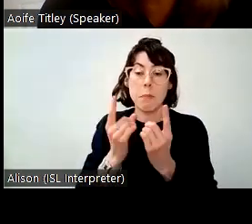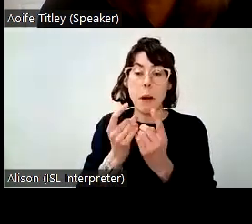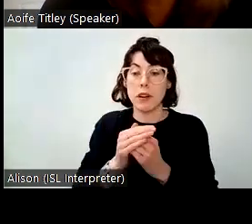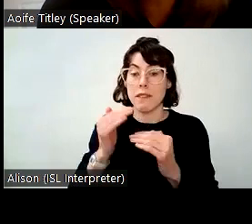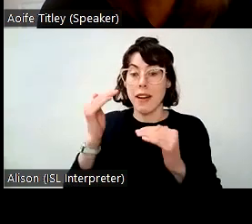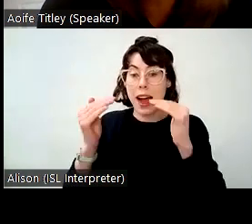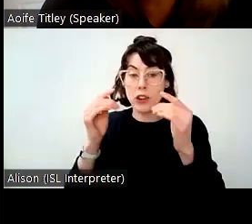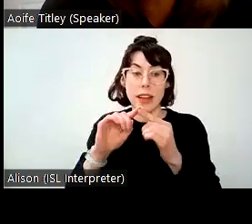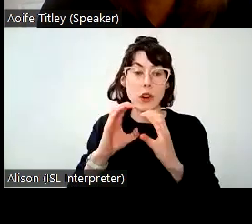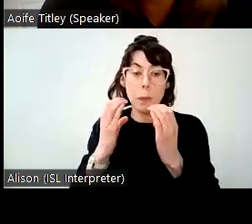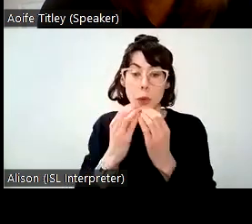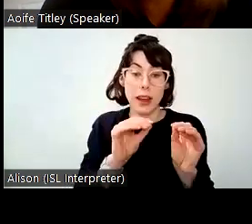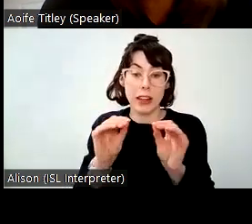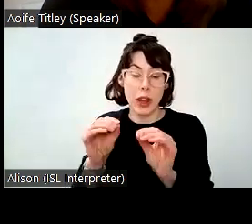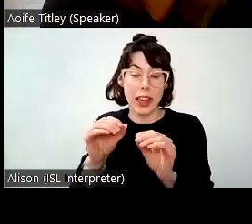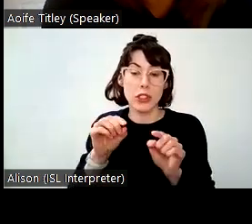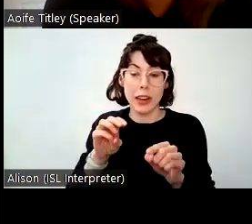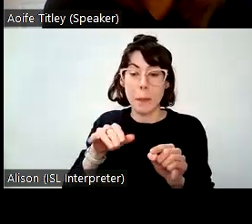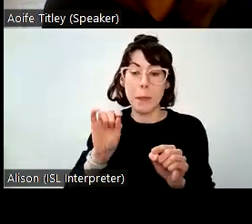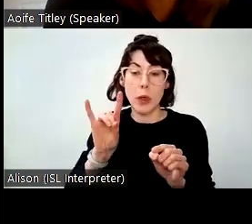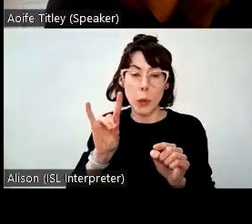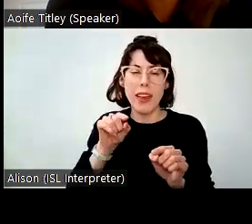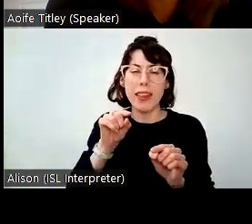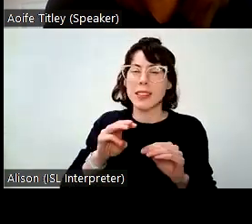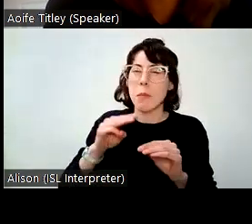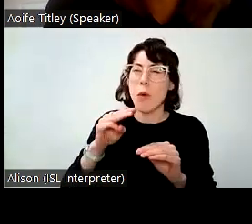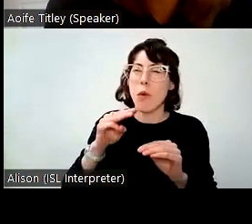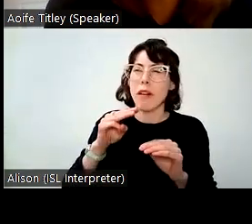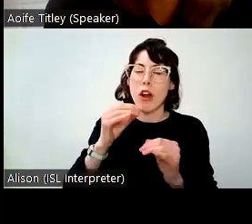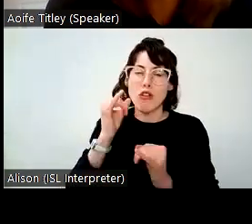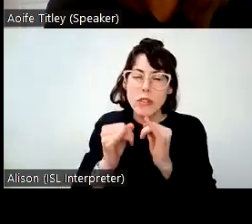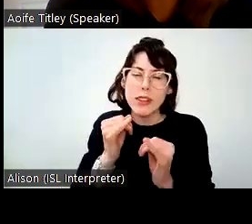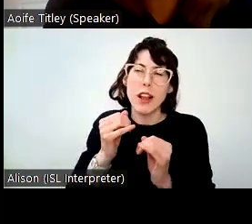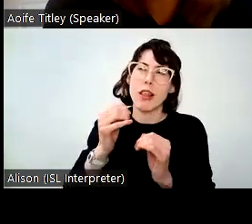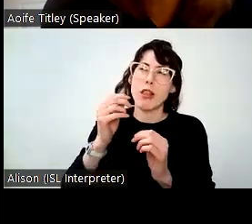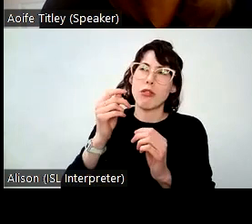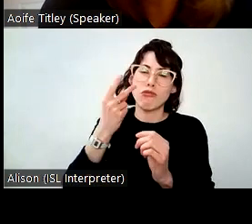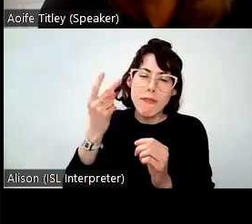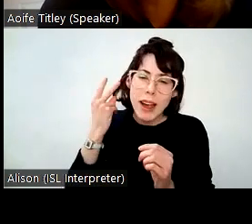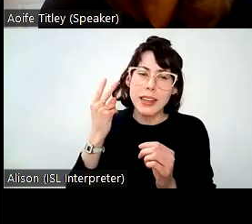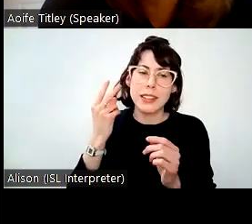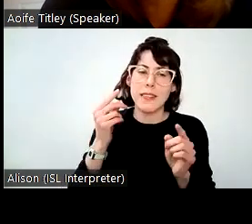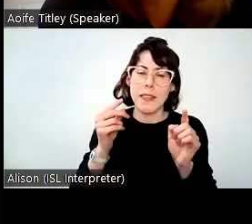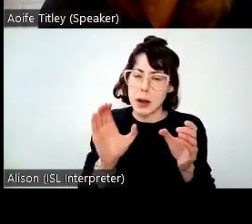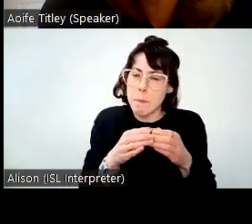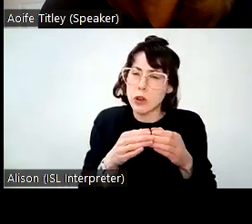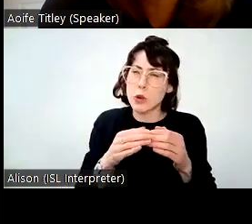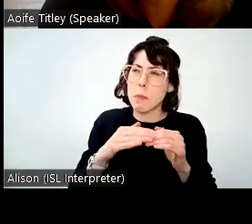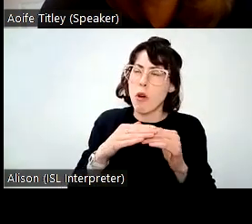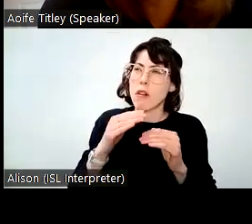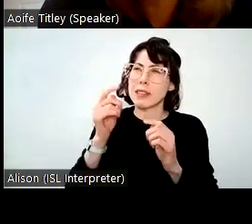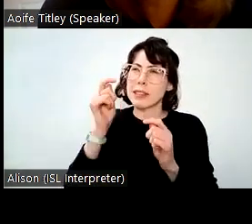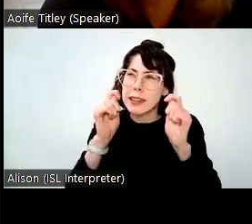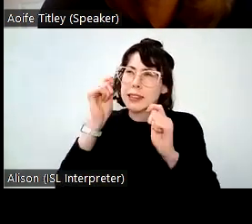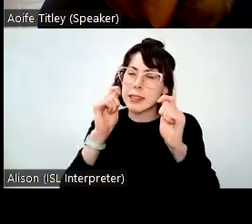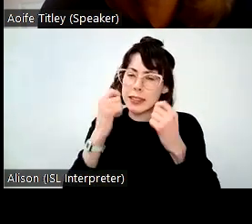again, very much a critical, reflective component to it. So very introspective module, very critically reflective,